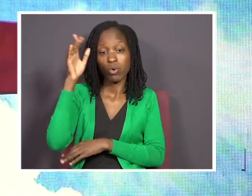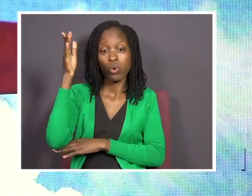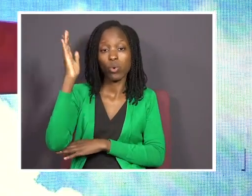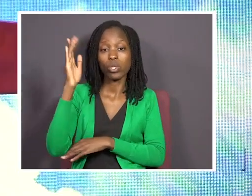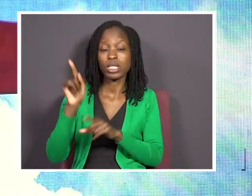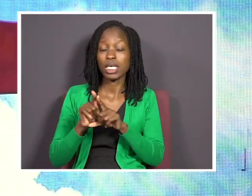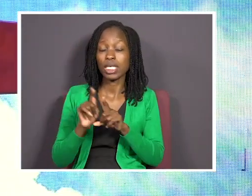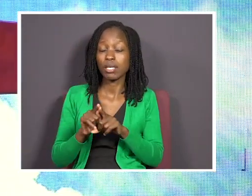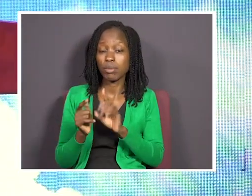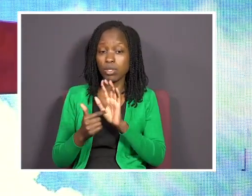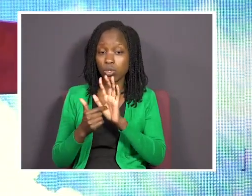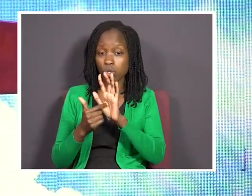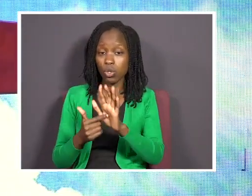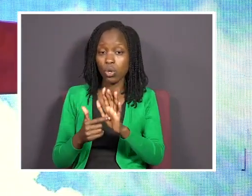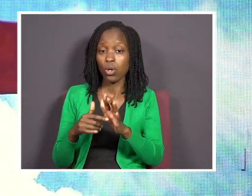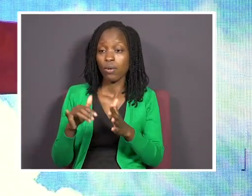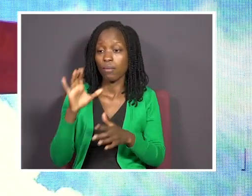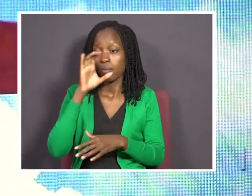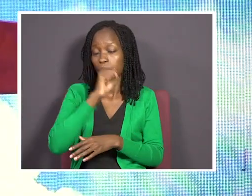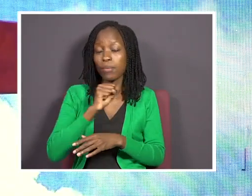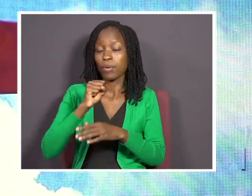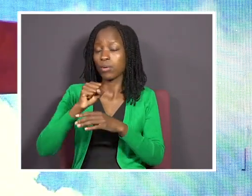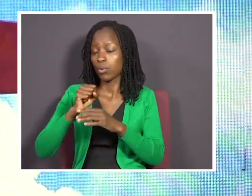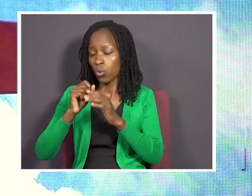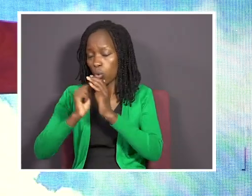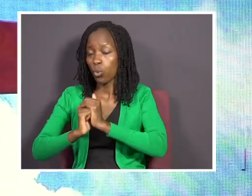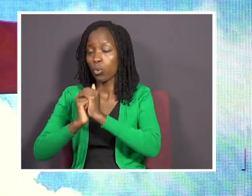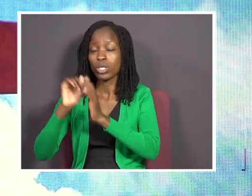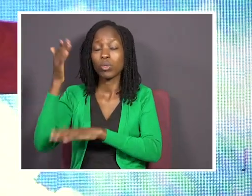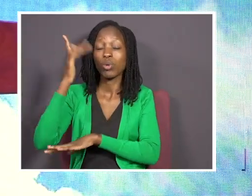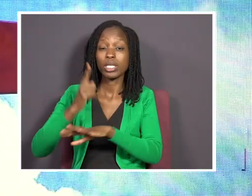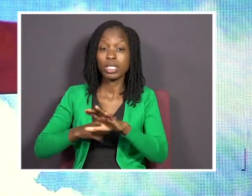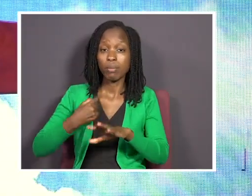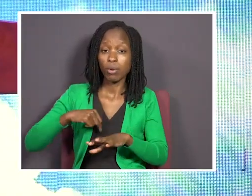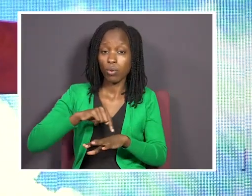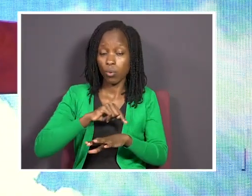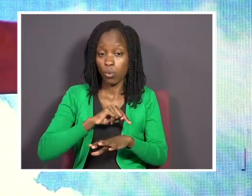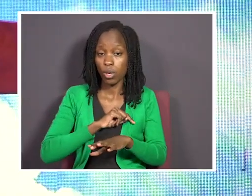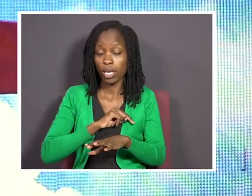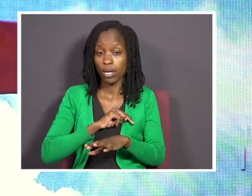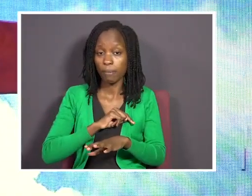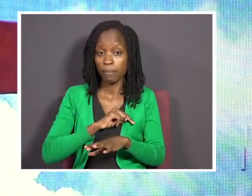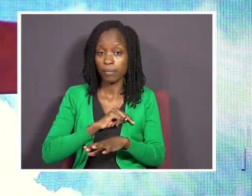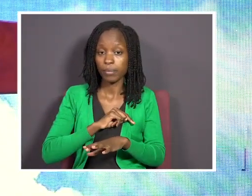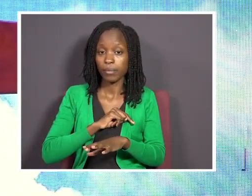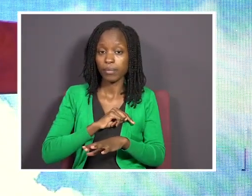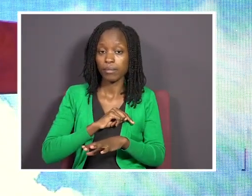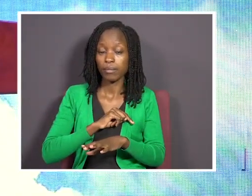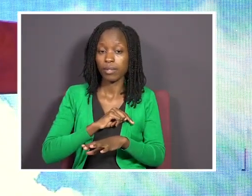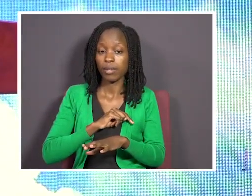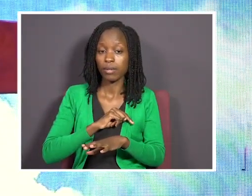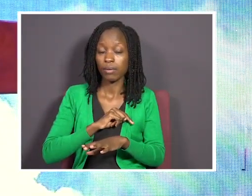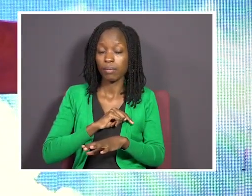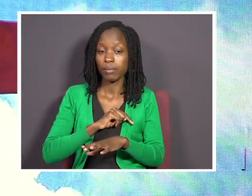service for God is a testimony to our lack of reverence for him. when we are not given